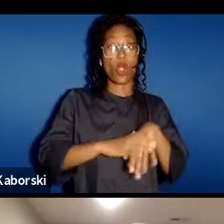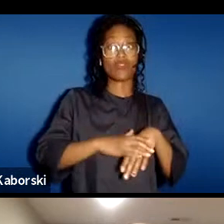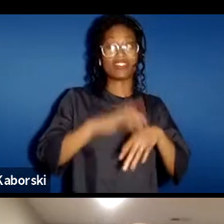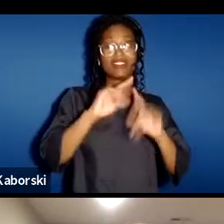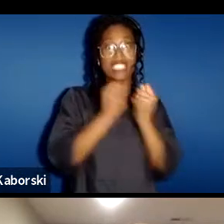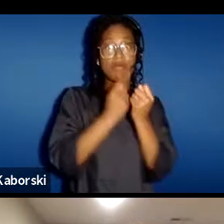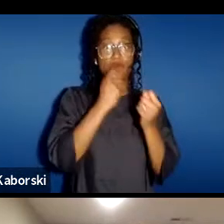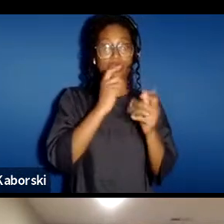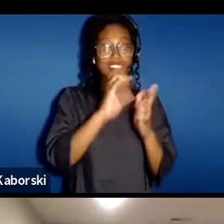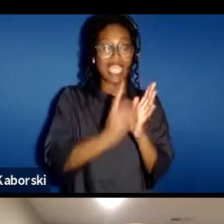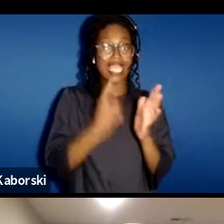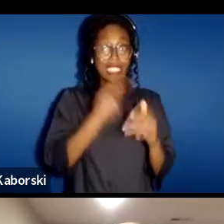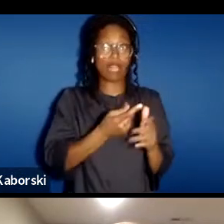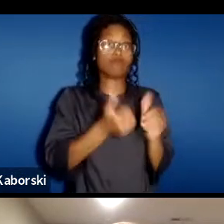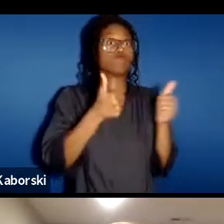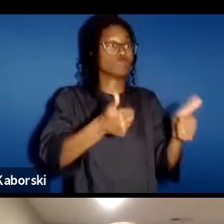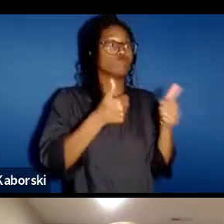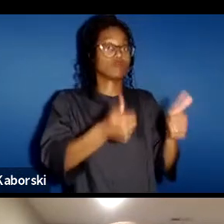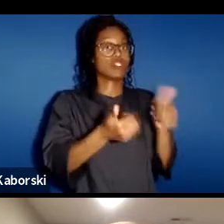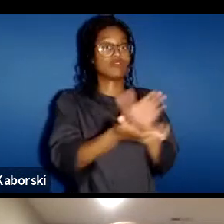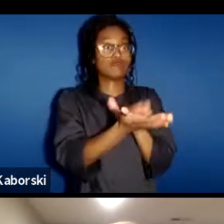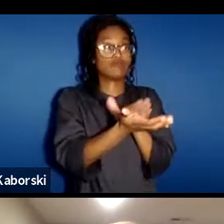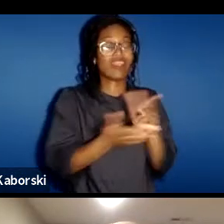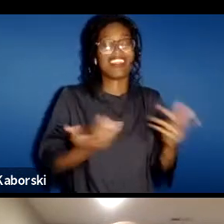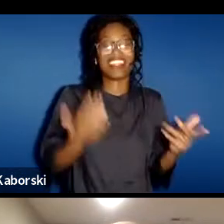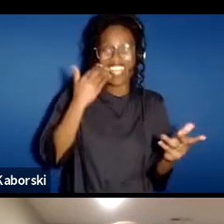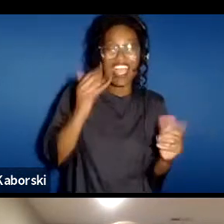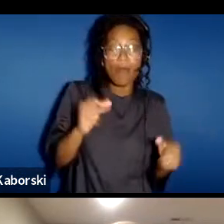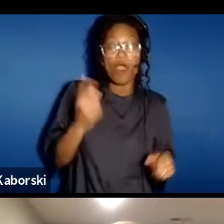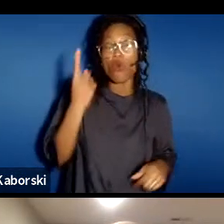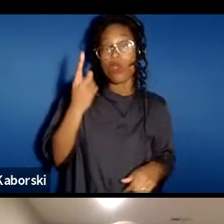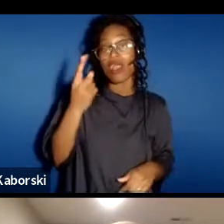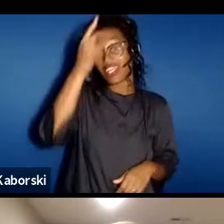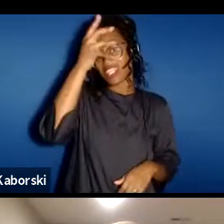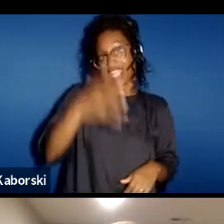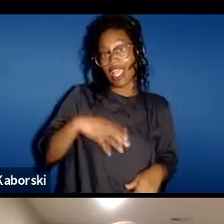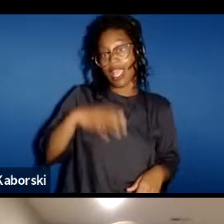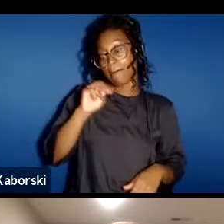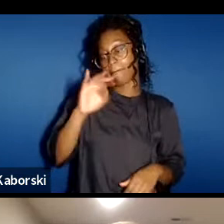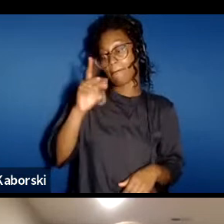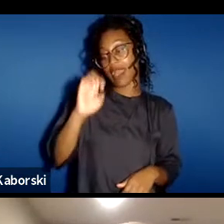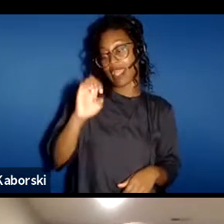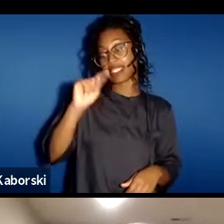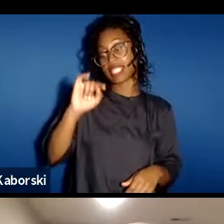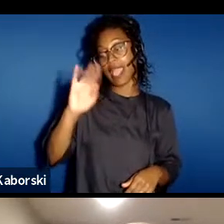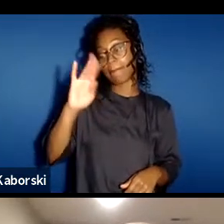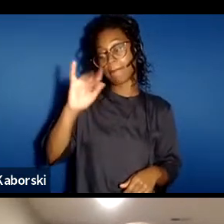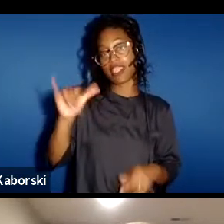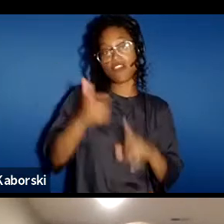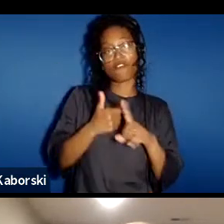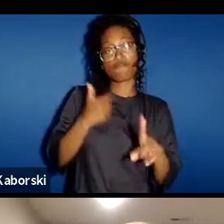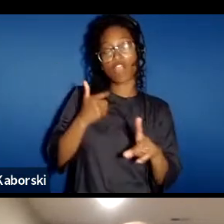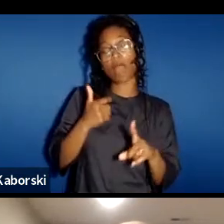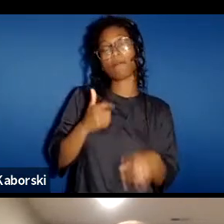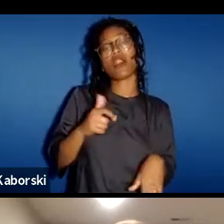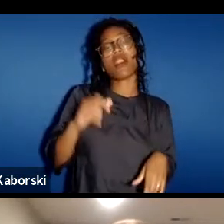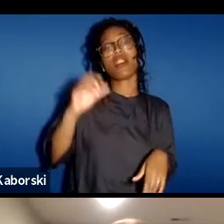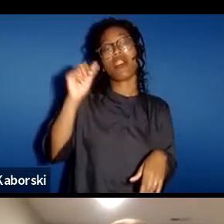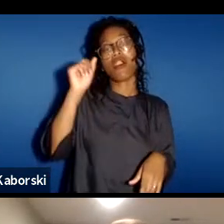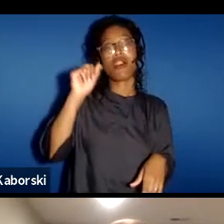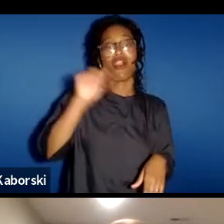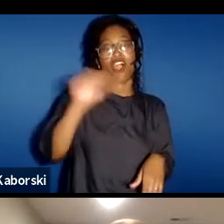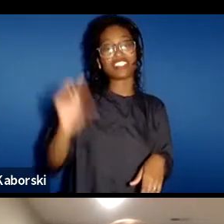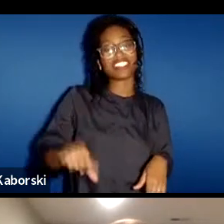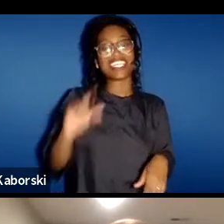job. But a guy that I liked a lot is Mike Tabby he's in Austin, Texas, but he's ex Two Arms from Brooklyn. Him